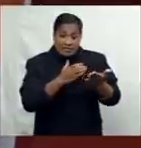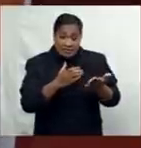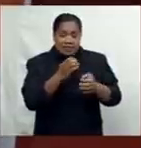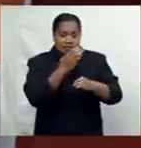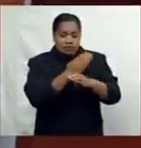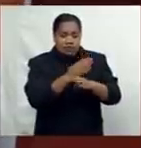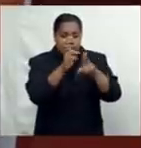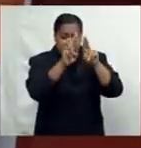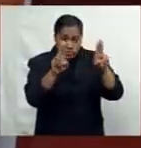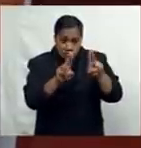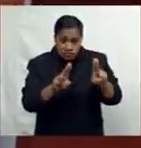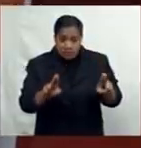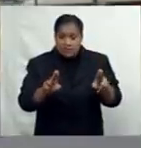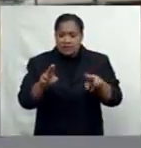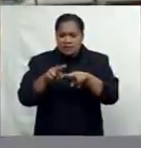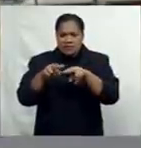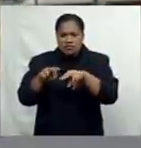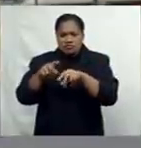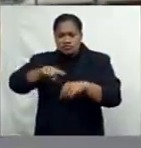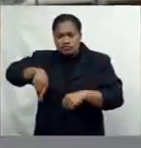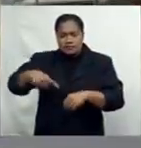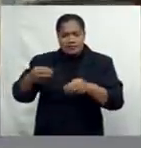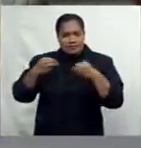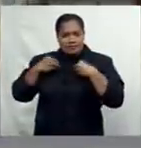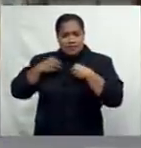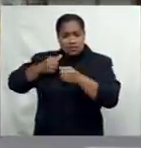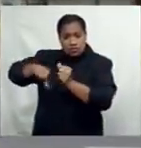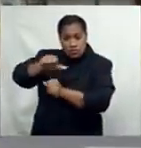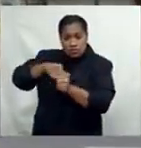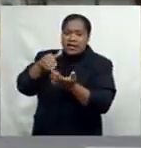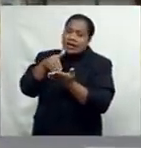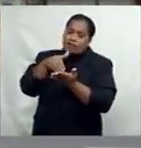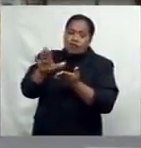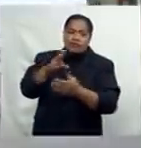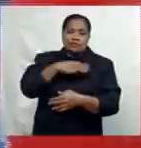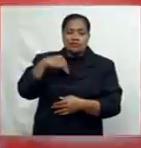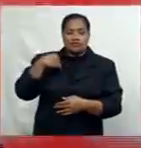Suva Retailers Association, approved by the Ministry of Health.